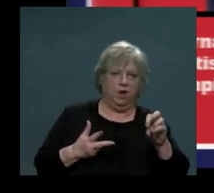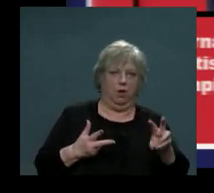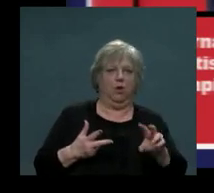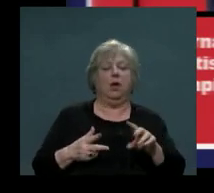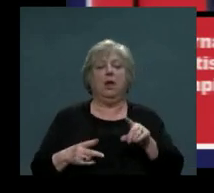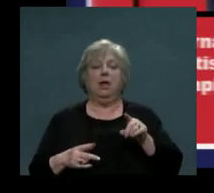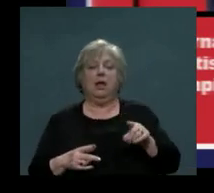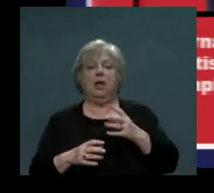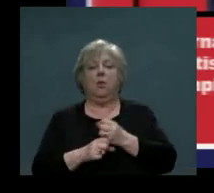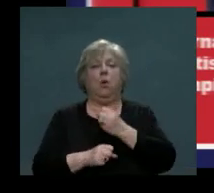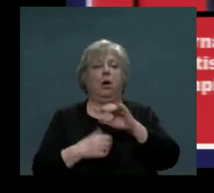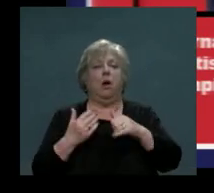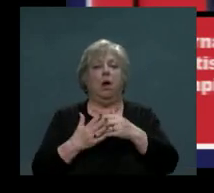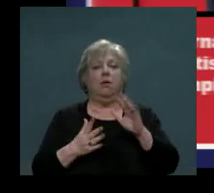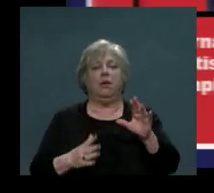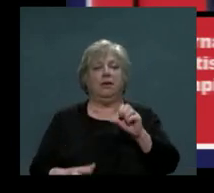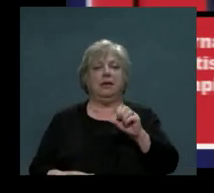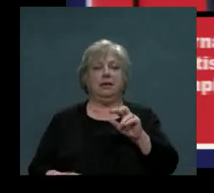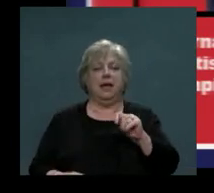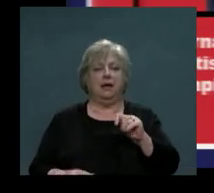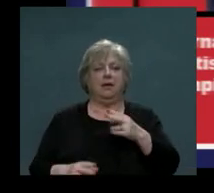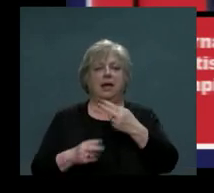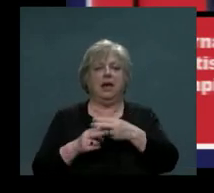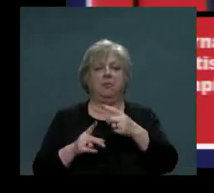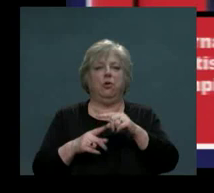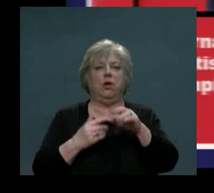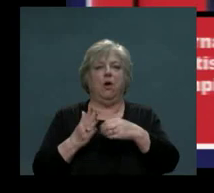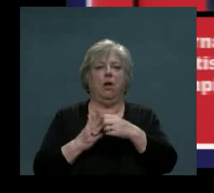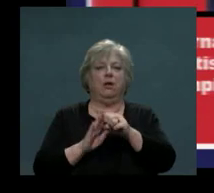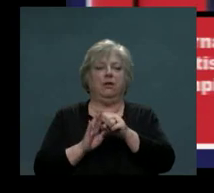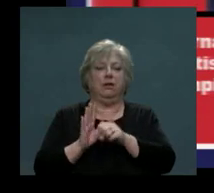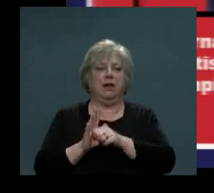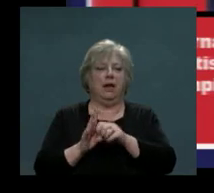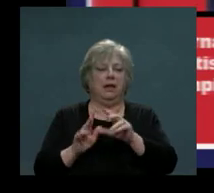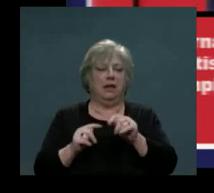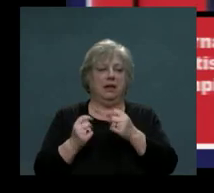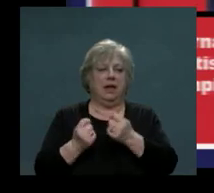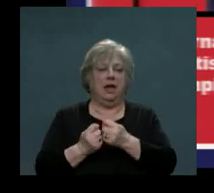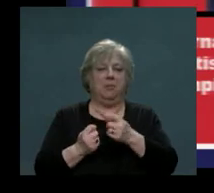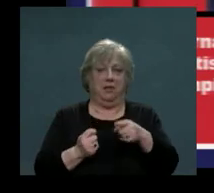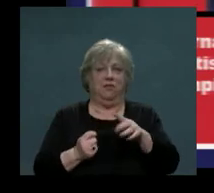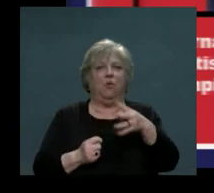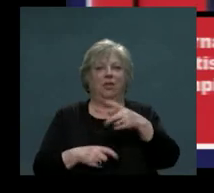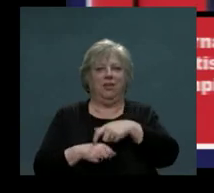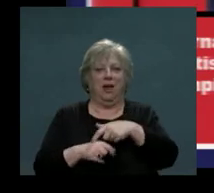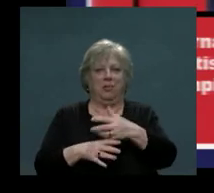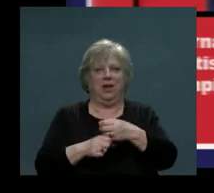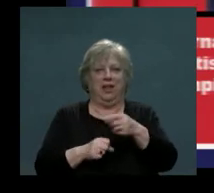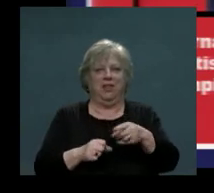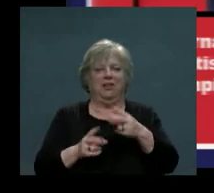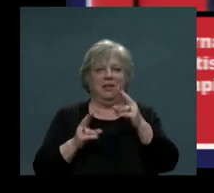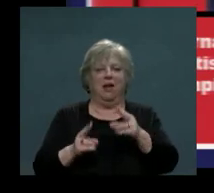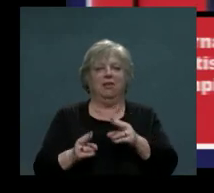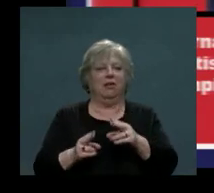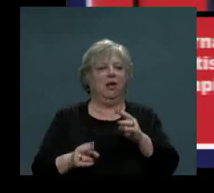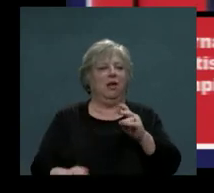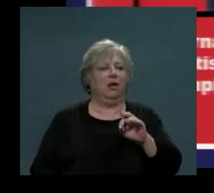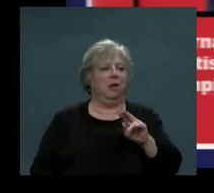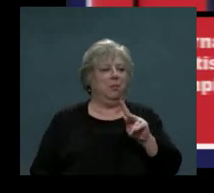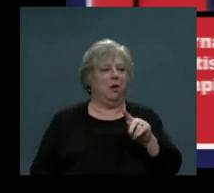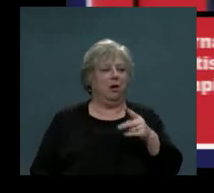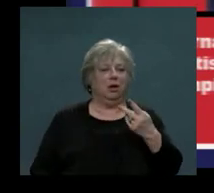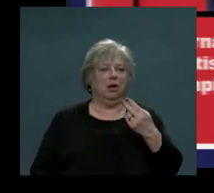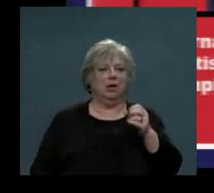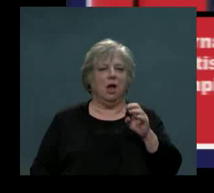sets. Seth was named to the All-State team this year, his fourth time to receive this honor. Mark Thompson coaches the boys tennis at